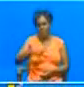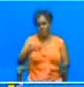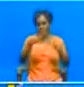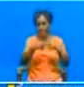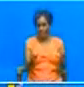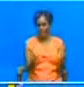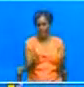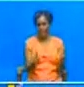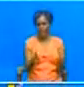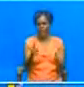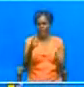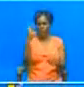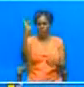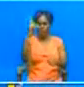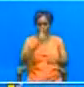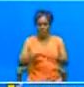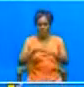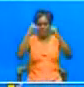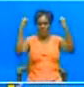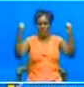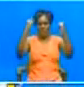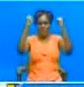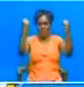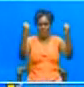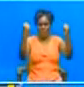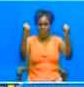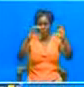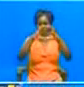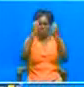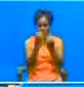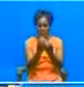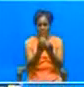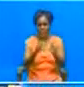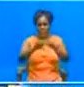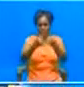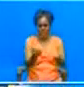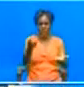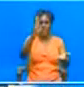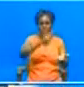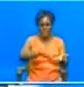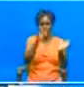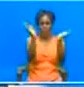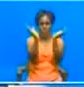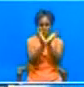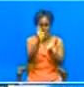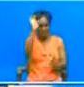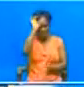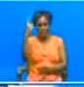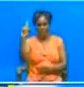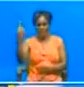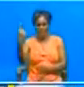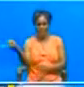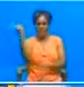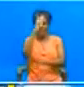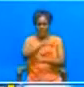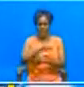Starting us off, two-time 1500 meter world champion Asbel Kiprop broke the 1500 meters stadium record, and that's on day one of the Athletics